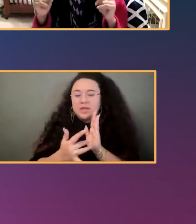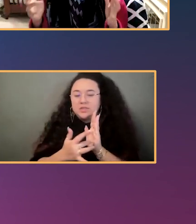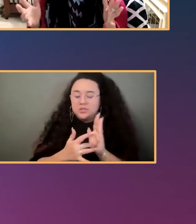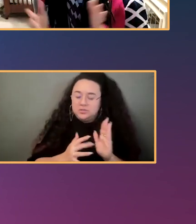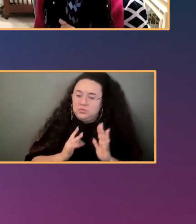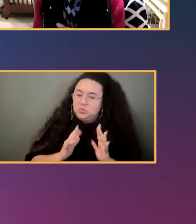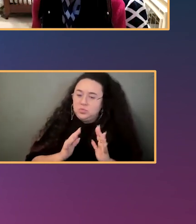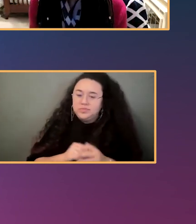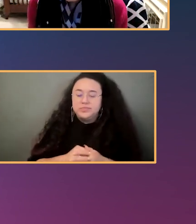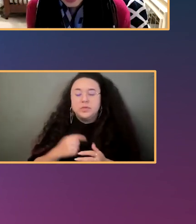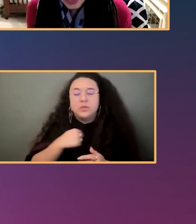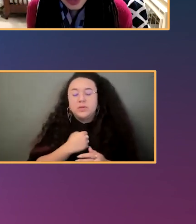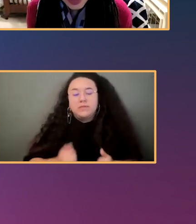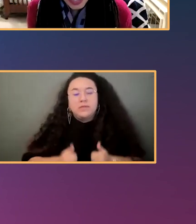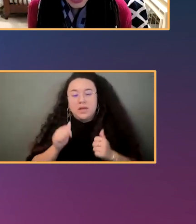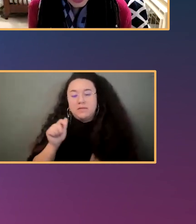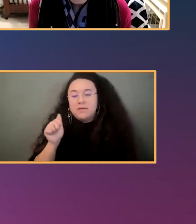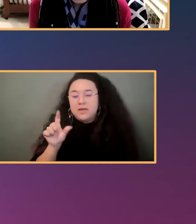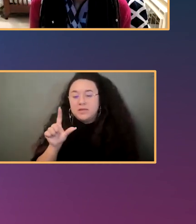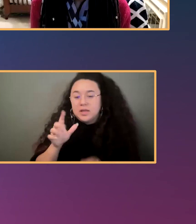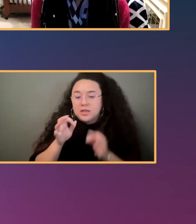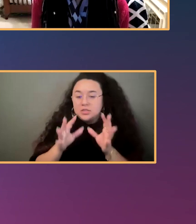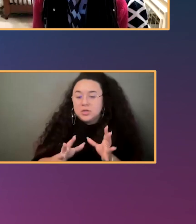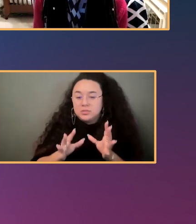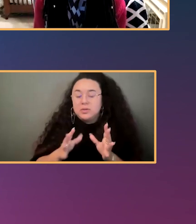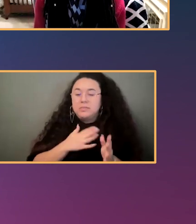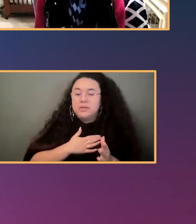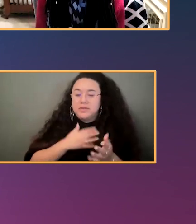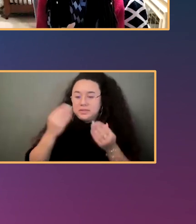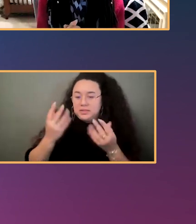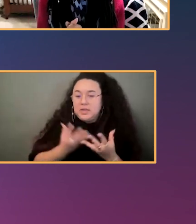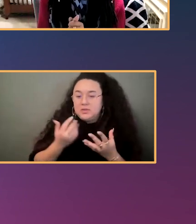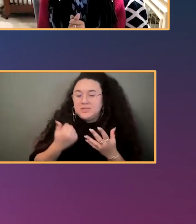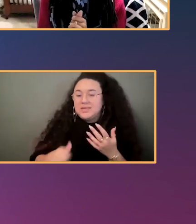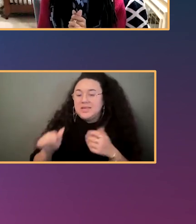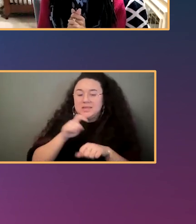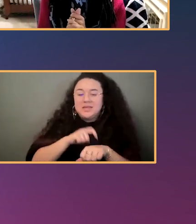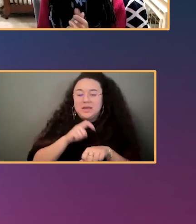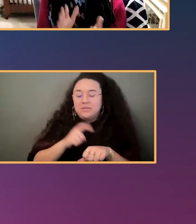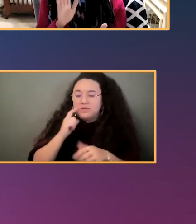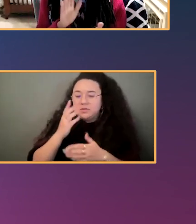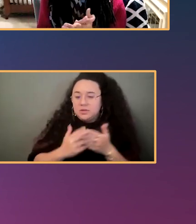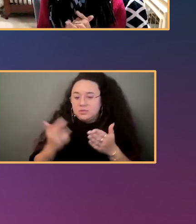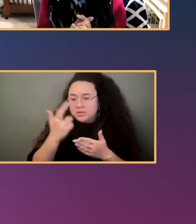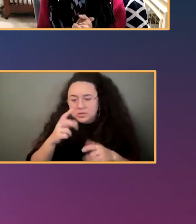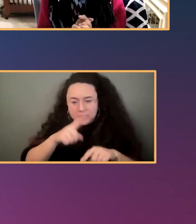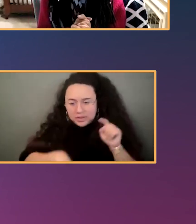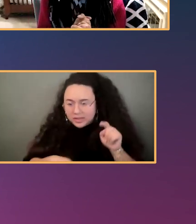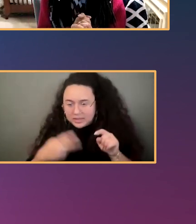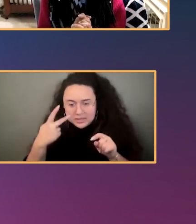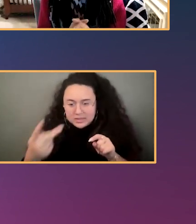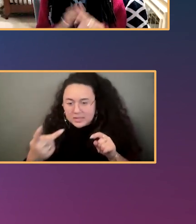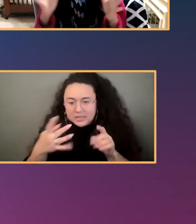out. We have live ASL interpretation. Please let us know at any time if for some reason you are having